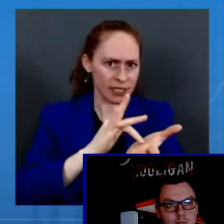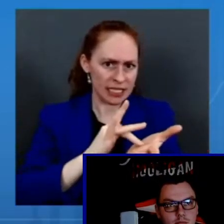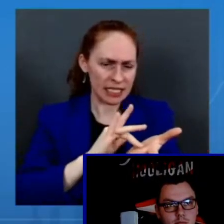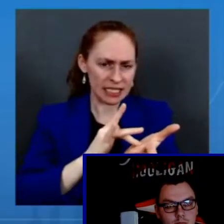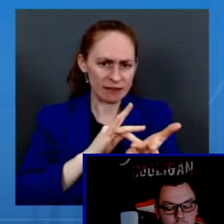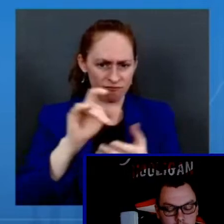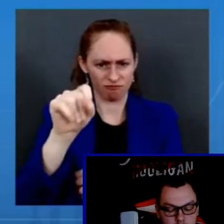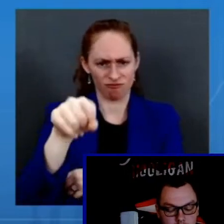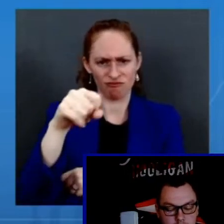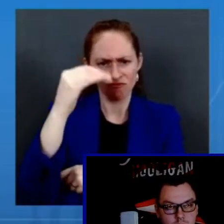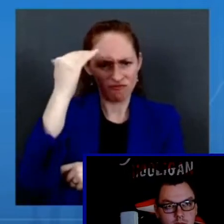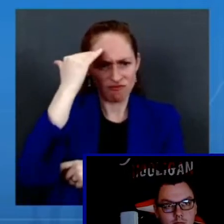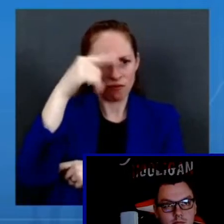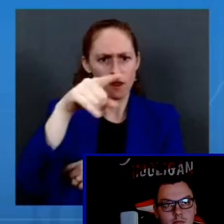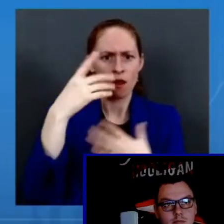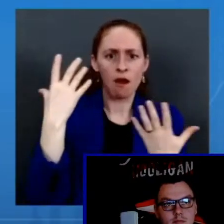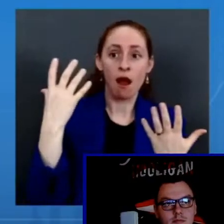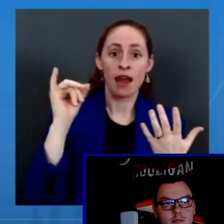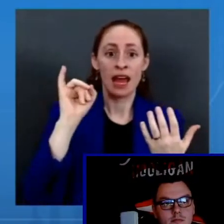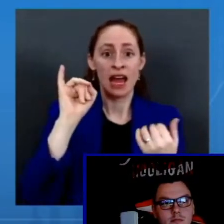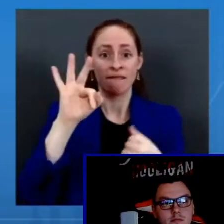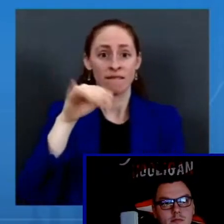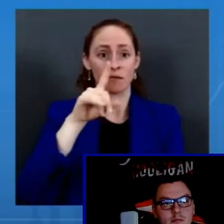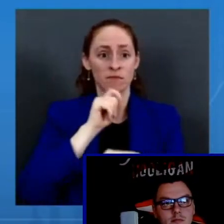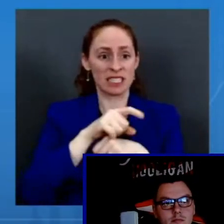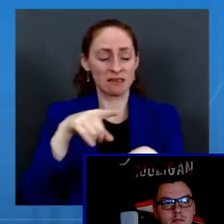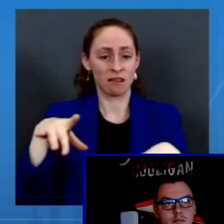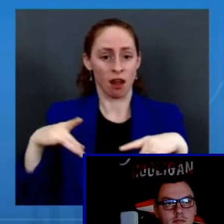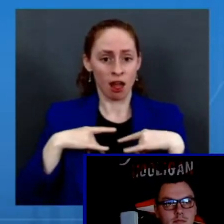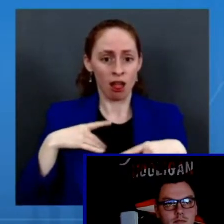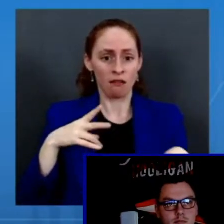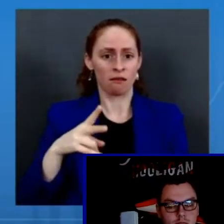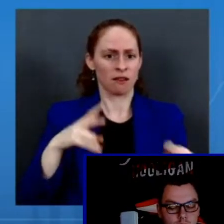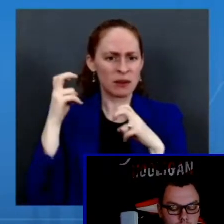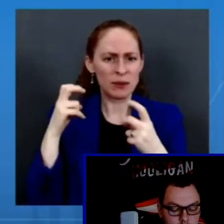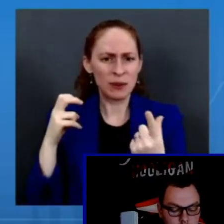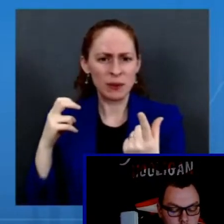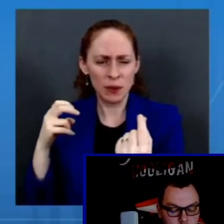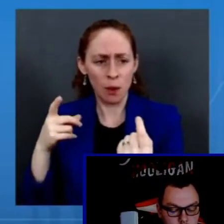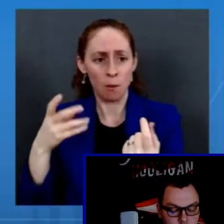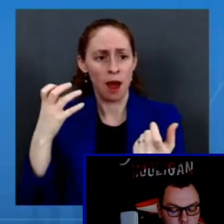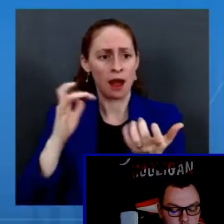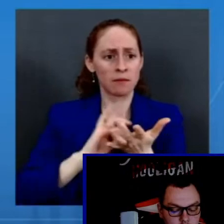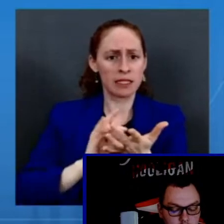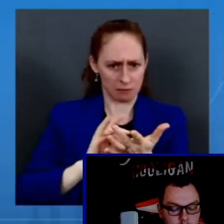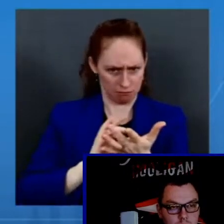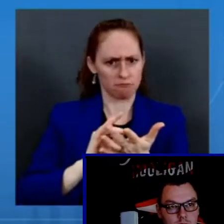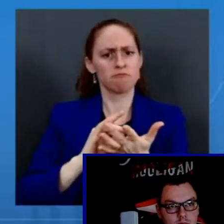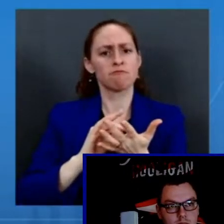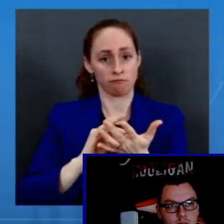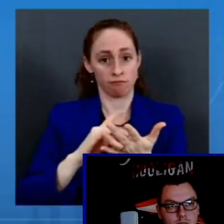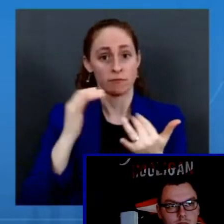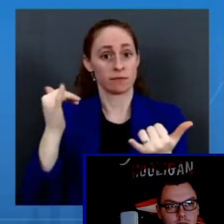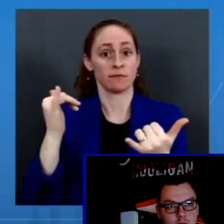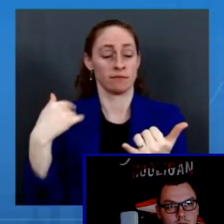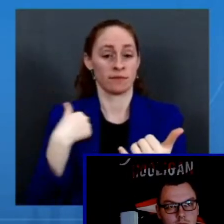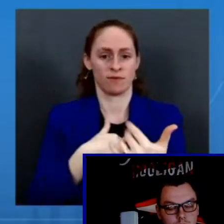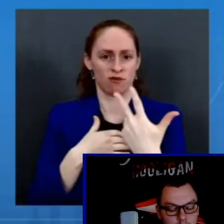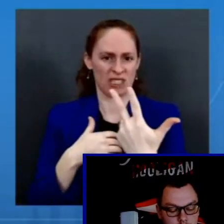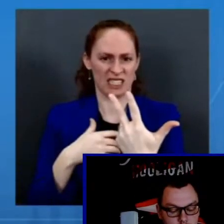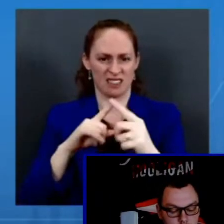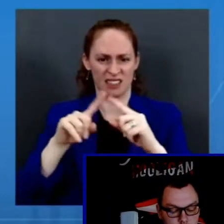Let me walk through the 3 types of treatments, starting with monoclonal antibody treatments, which have proven to be highly effective.